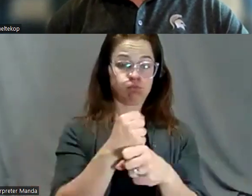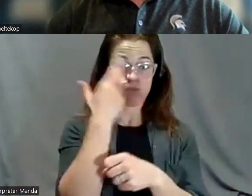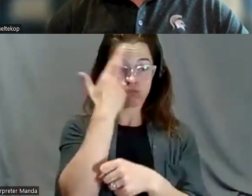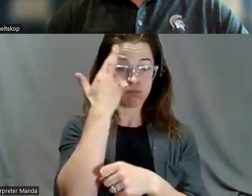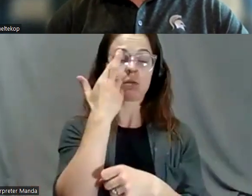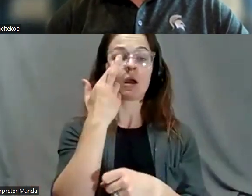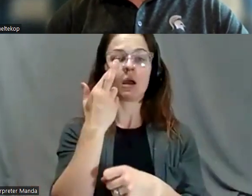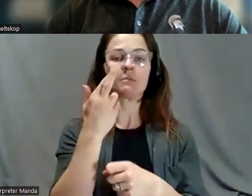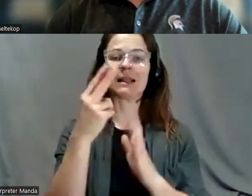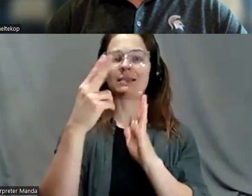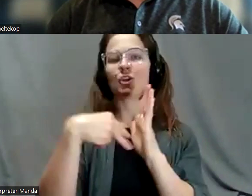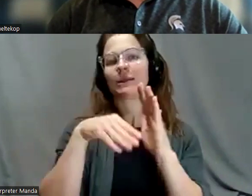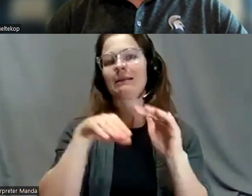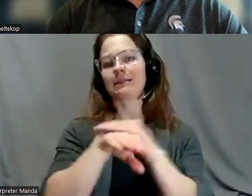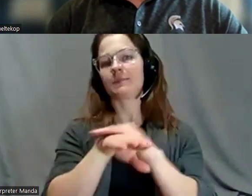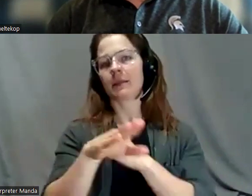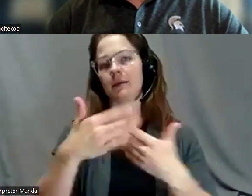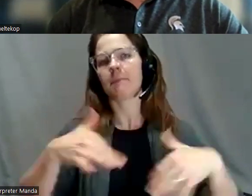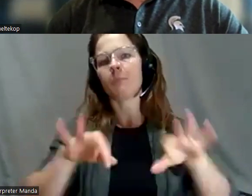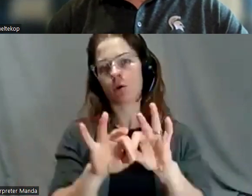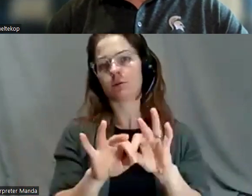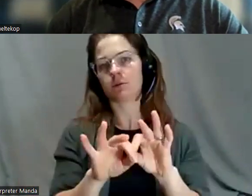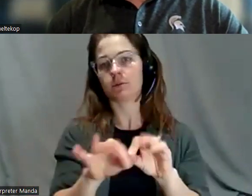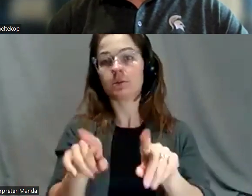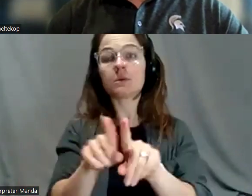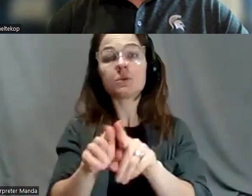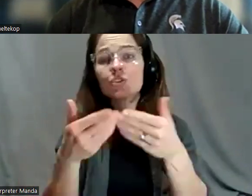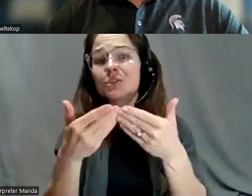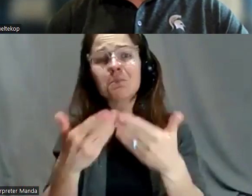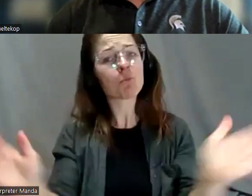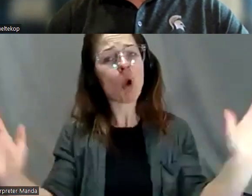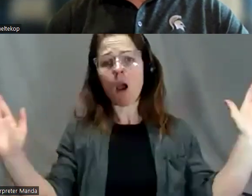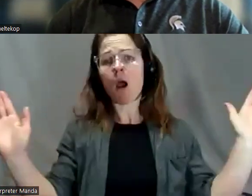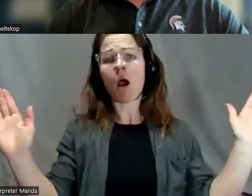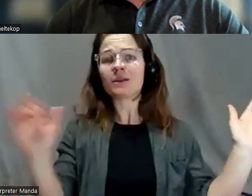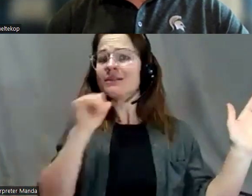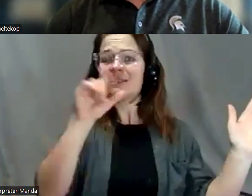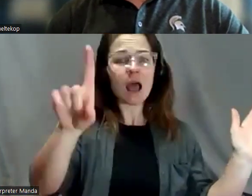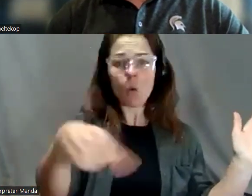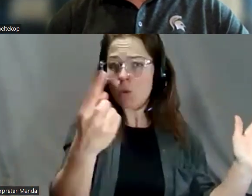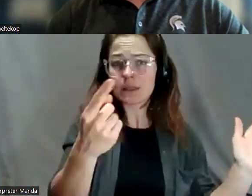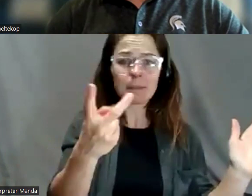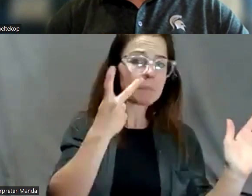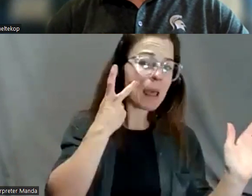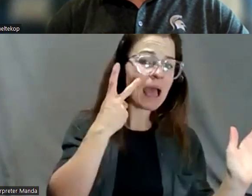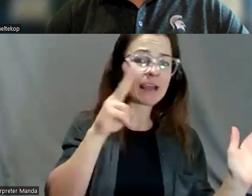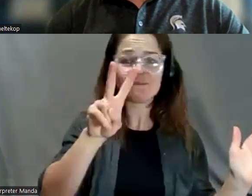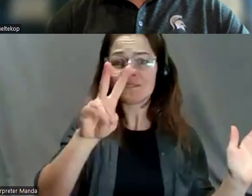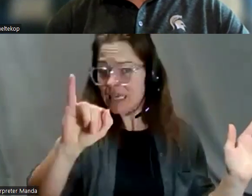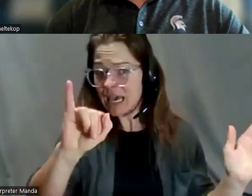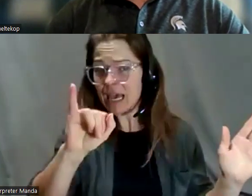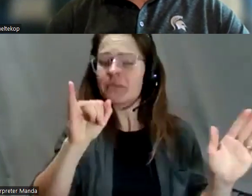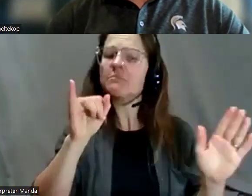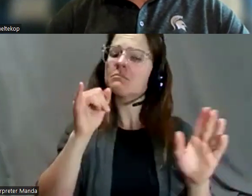important, and literary accessibility also in a broader context of not just blind and visually impaired people, but also for people